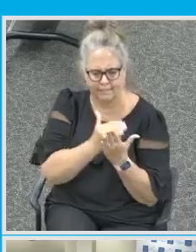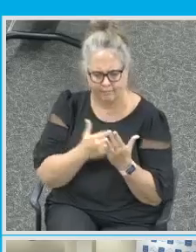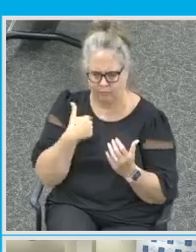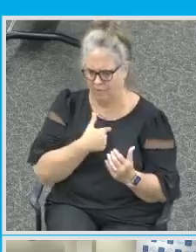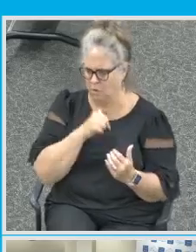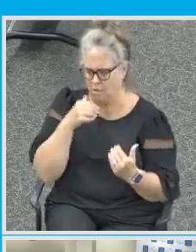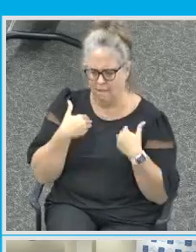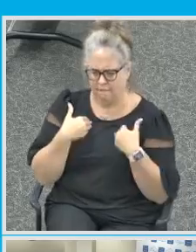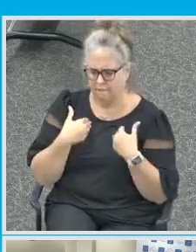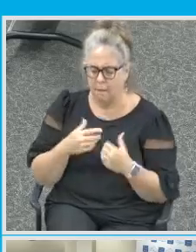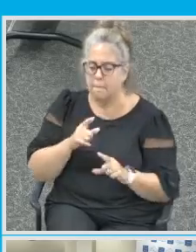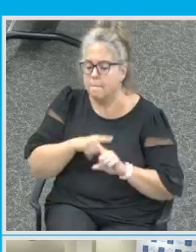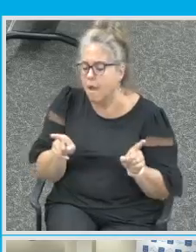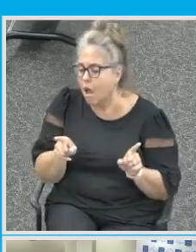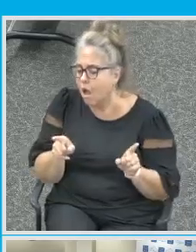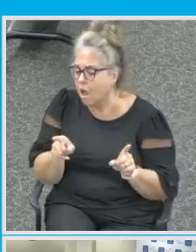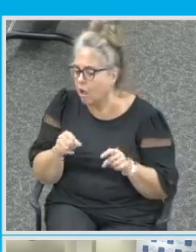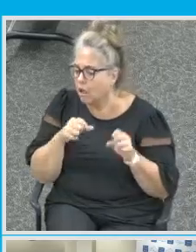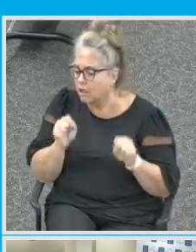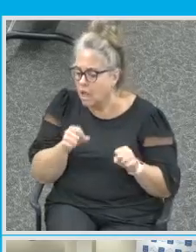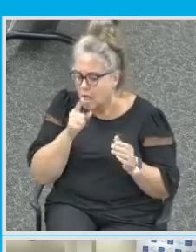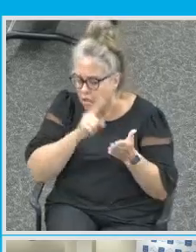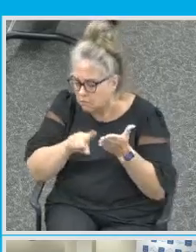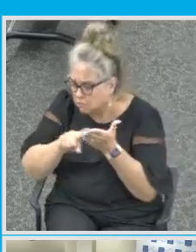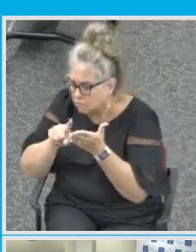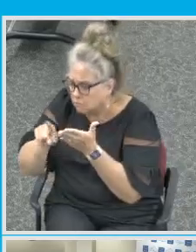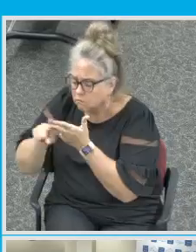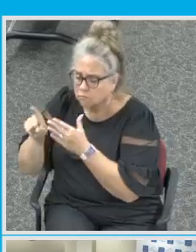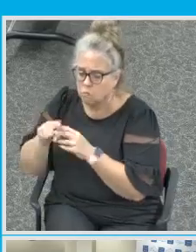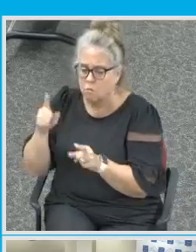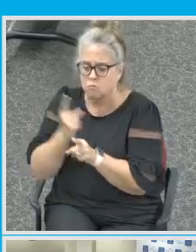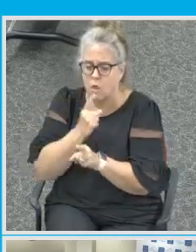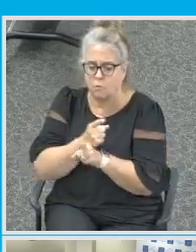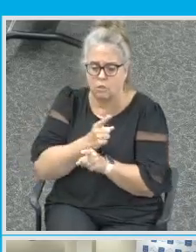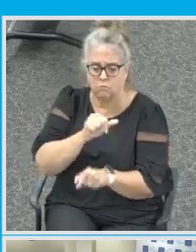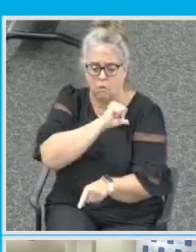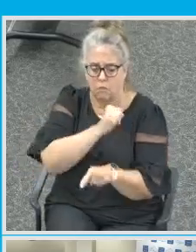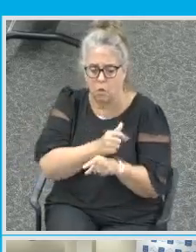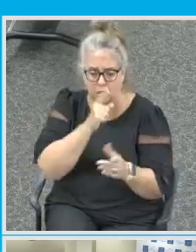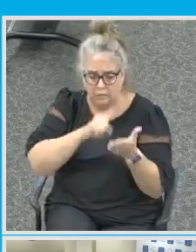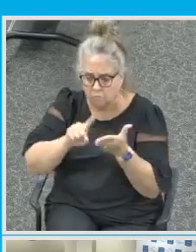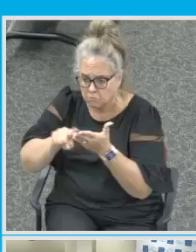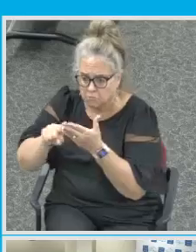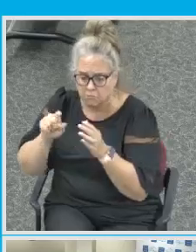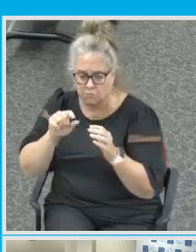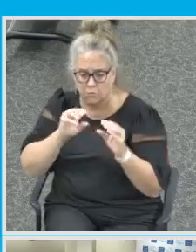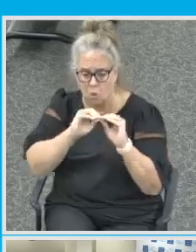authorities and coordination. Okay. Fine. Thank you.